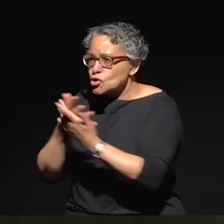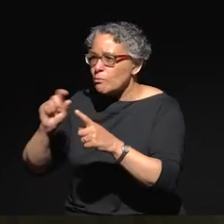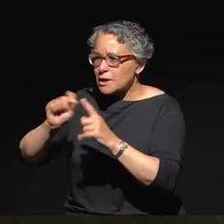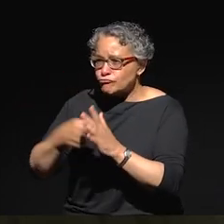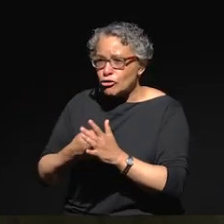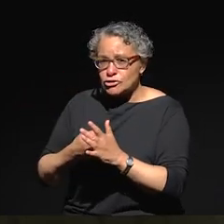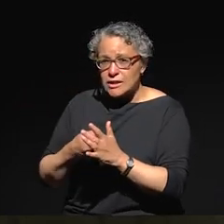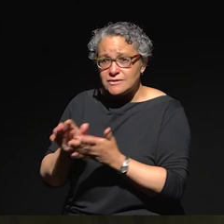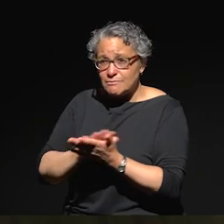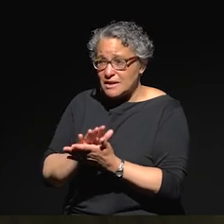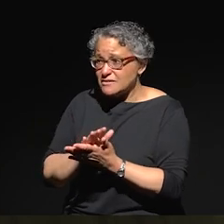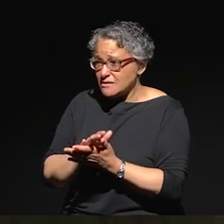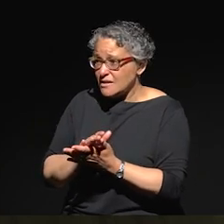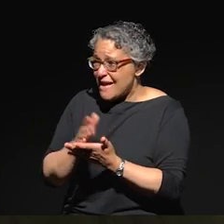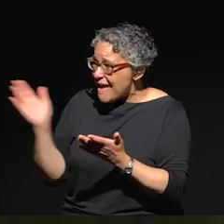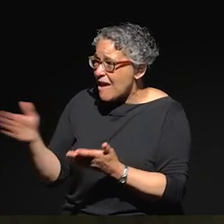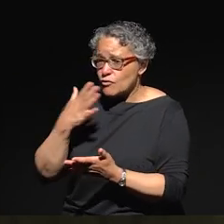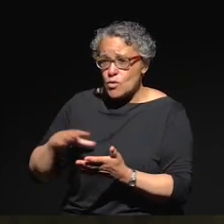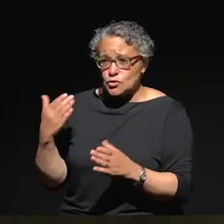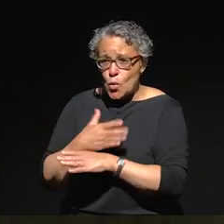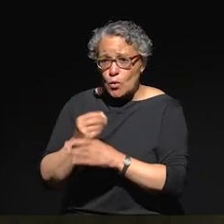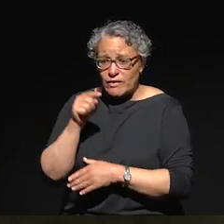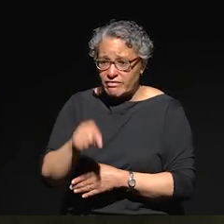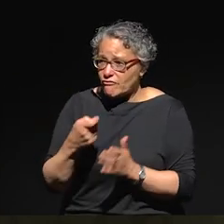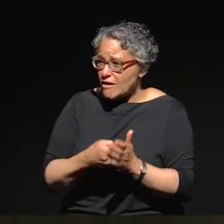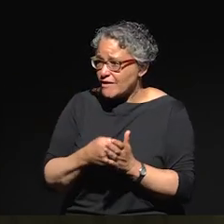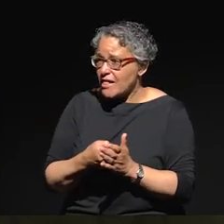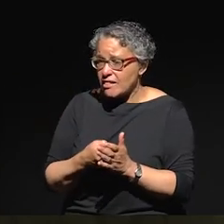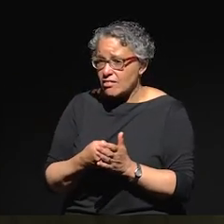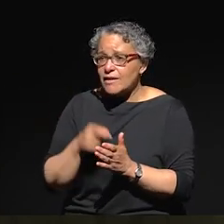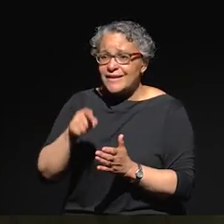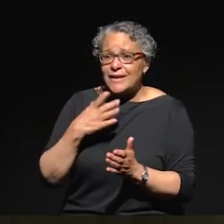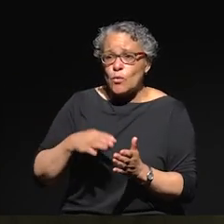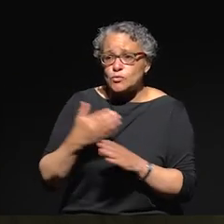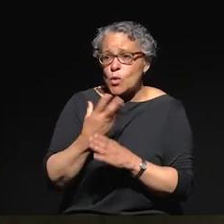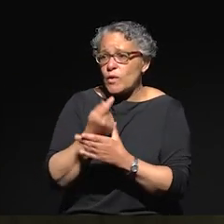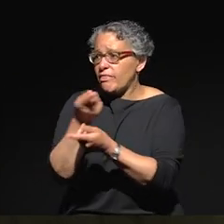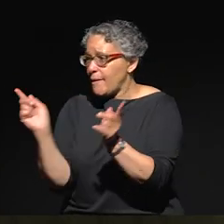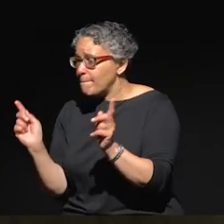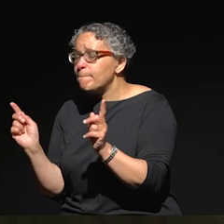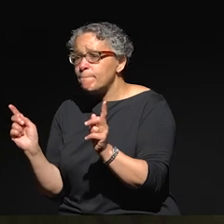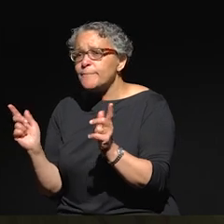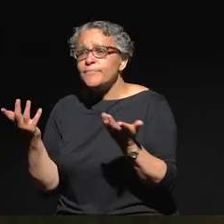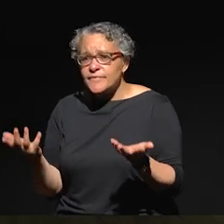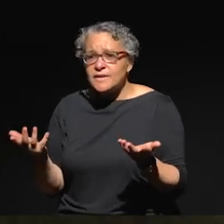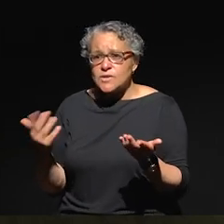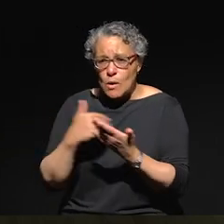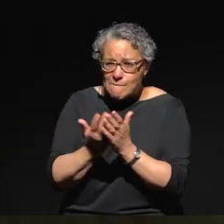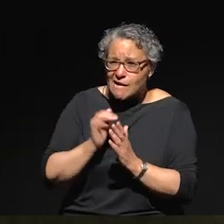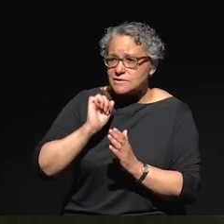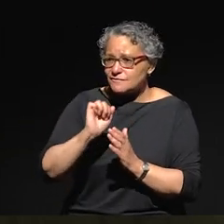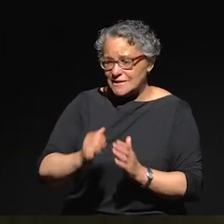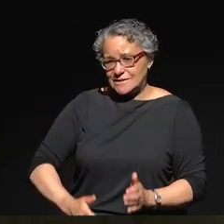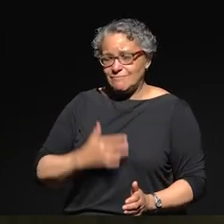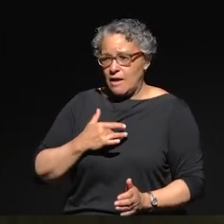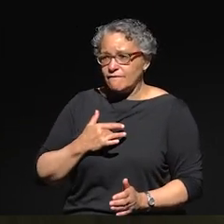is testament to that. Like everybody wanted to work with him, or having to work for them, and so this is very much part of Raphael too. I mean, there